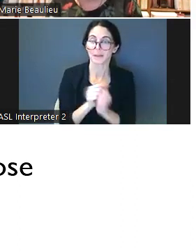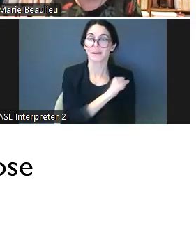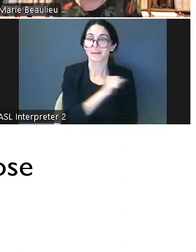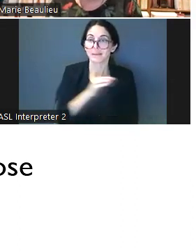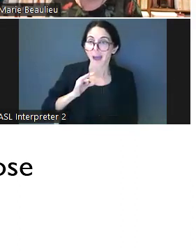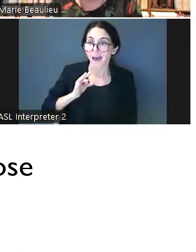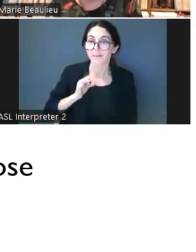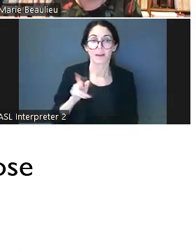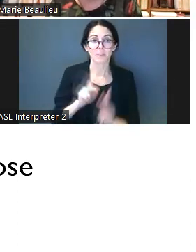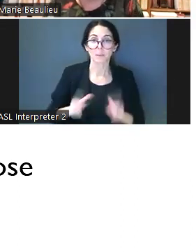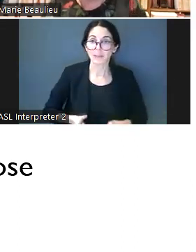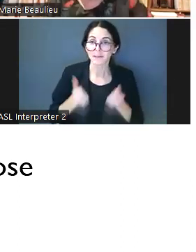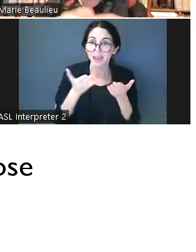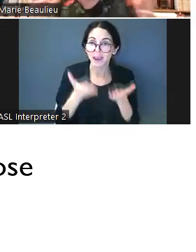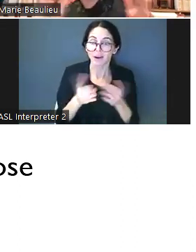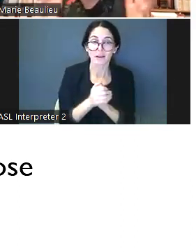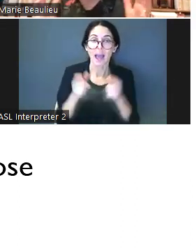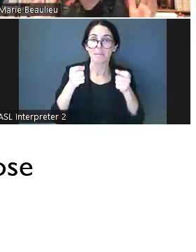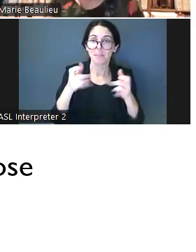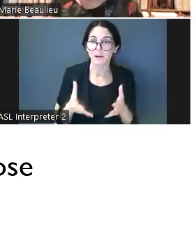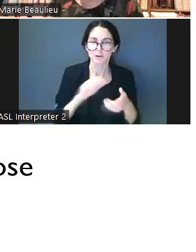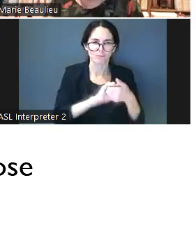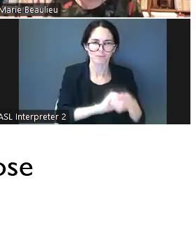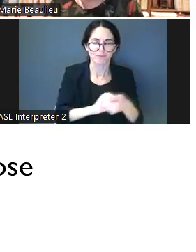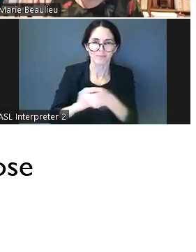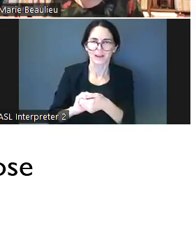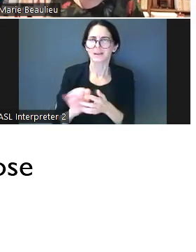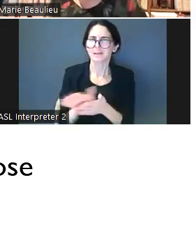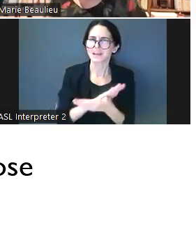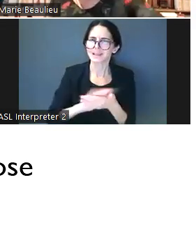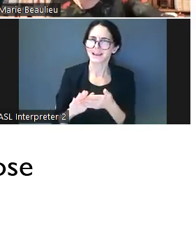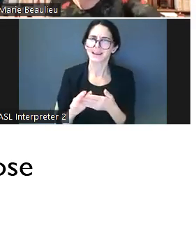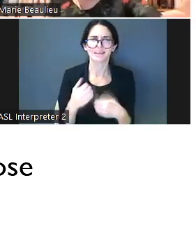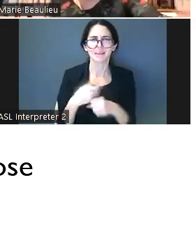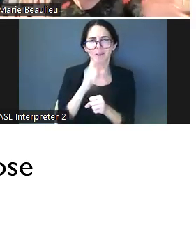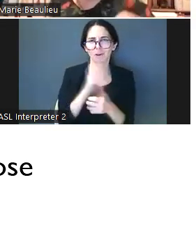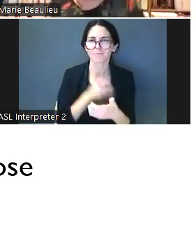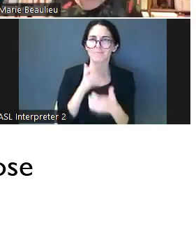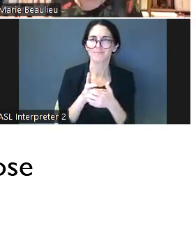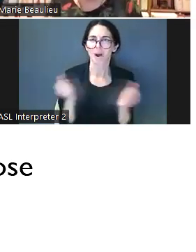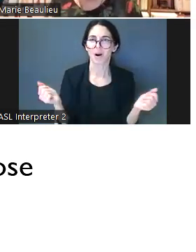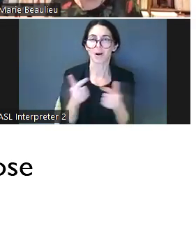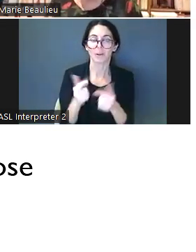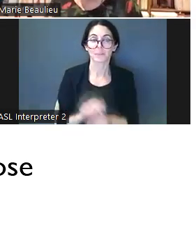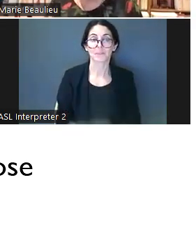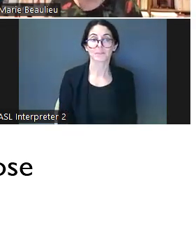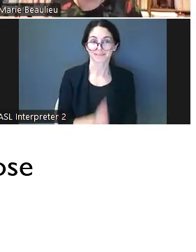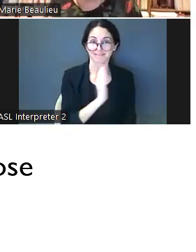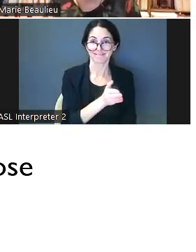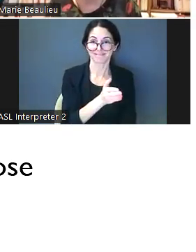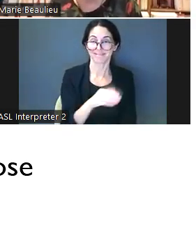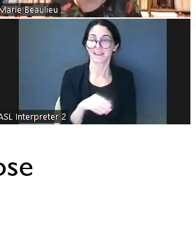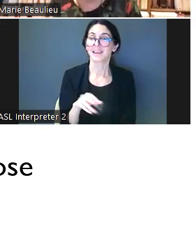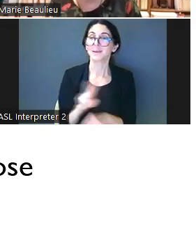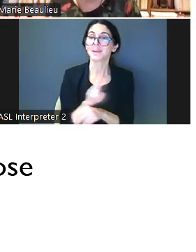and managers. So we're certain that it's fitting for everyone. And you have here a code that you can actually scan with your